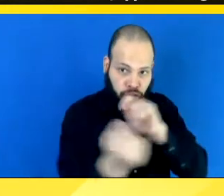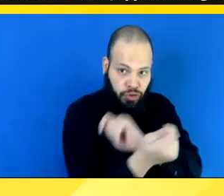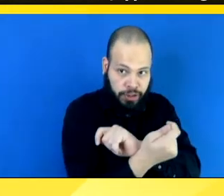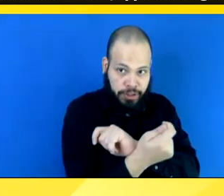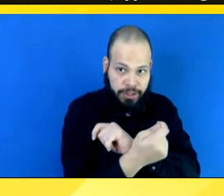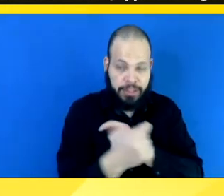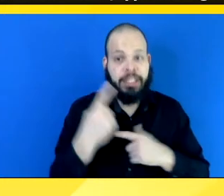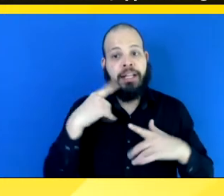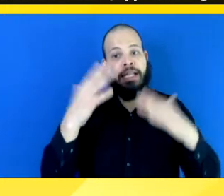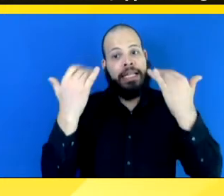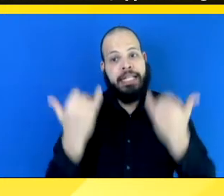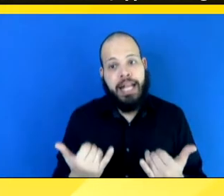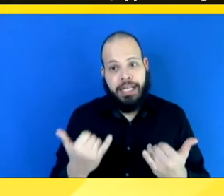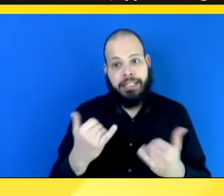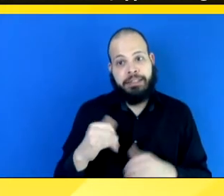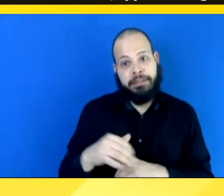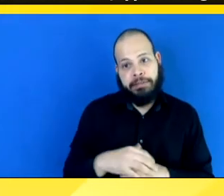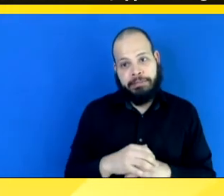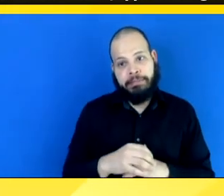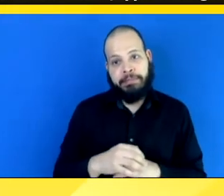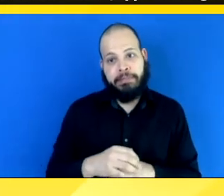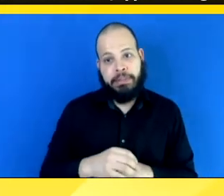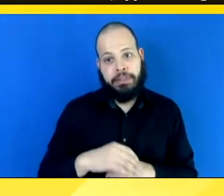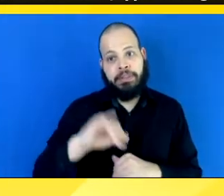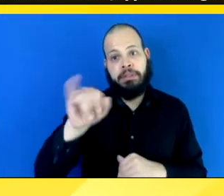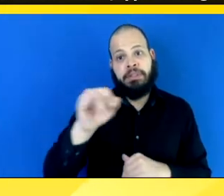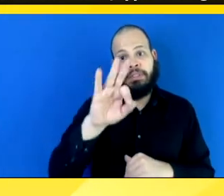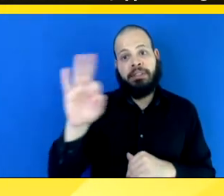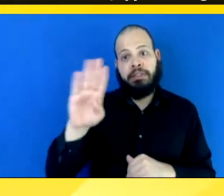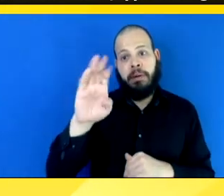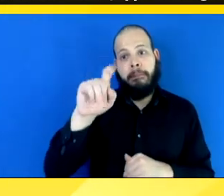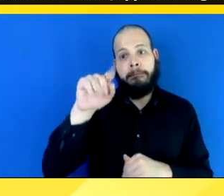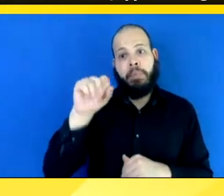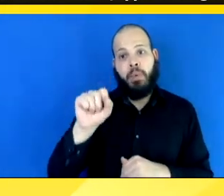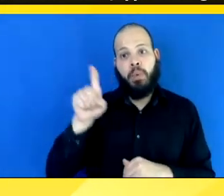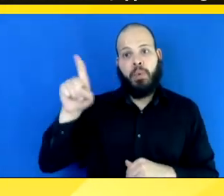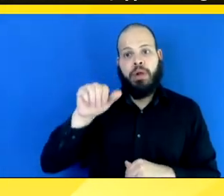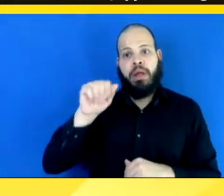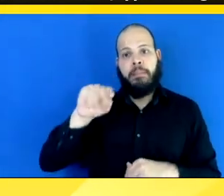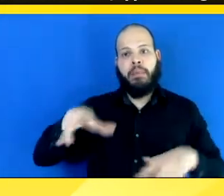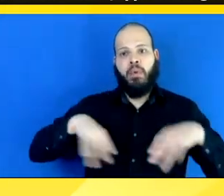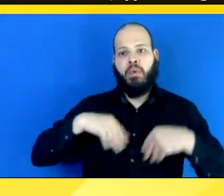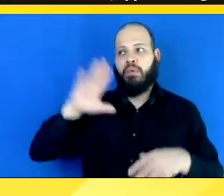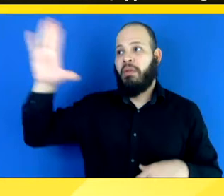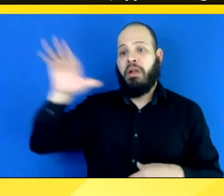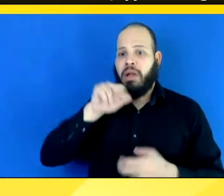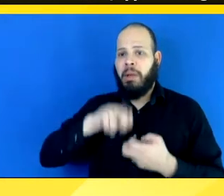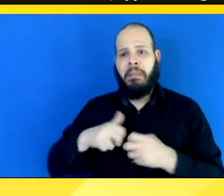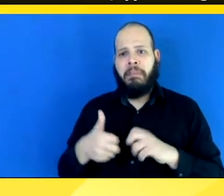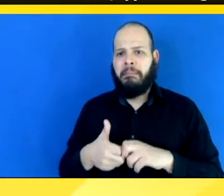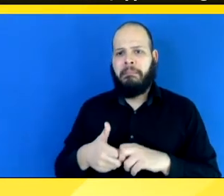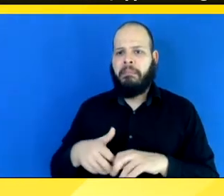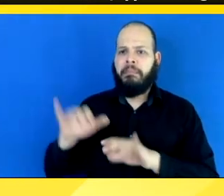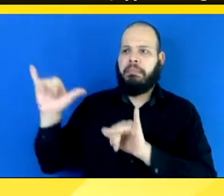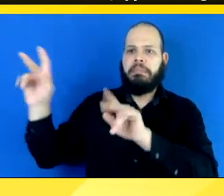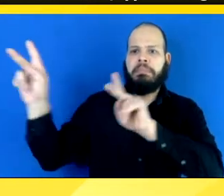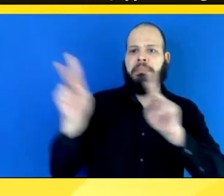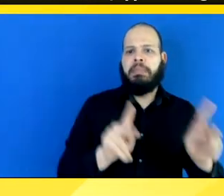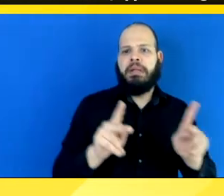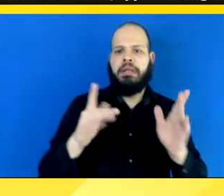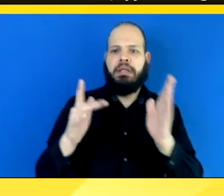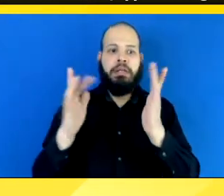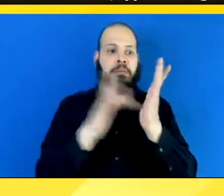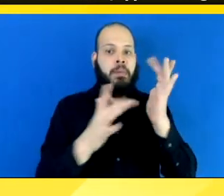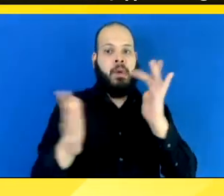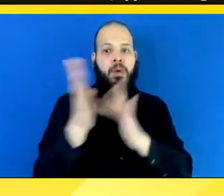problem, because you face worse. Yeah. Like David in the Bible, you've already faced the bears and the lion. A Goliath ain't really